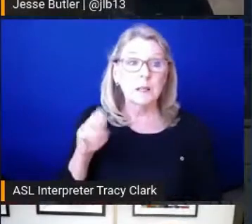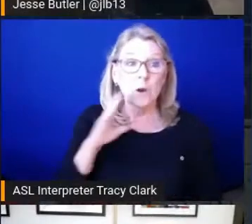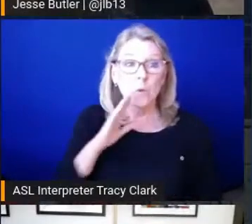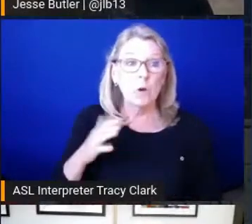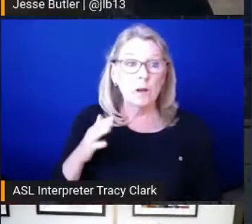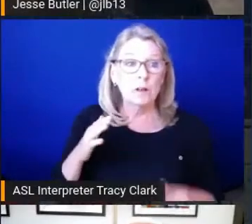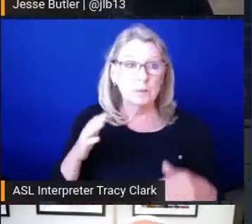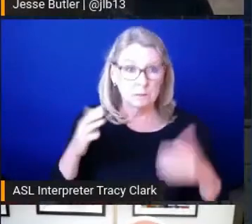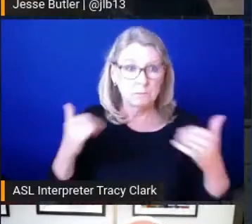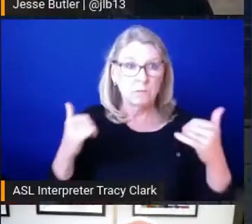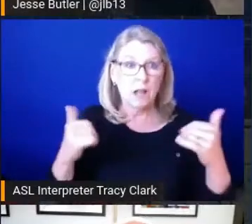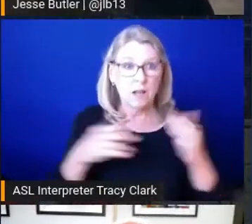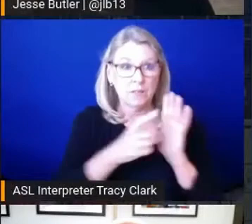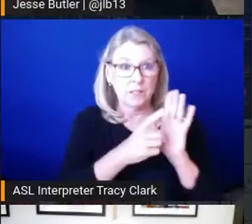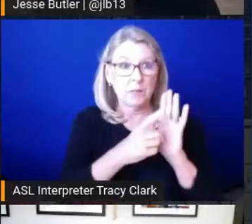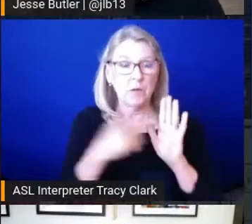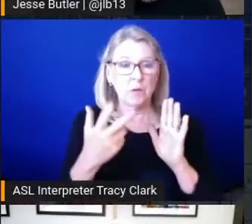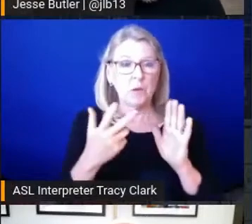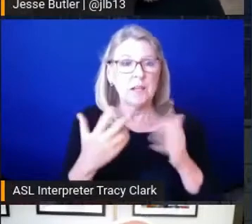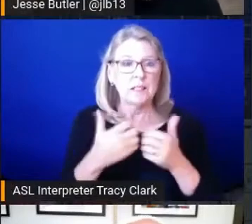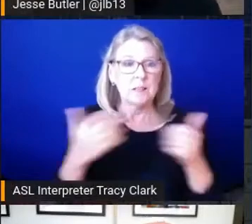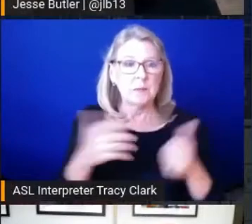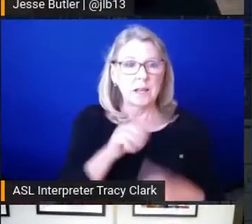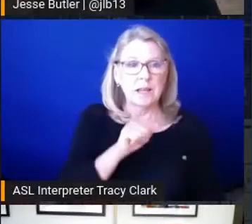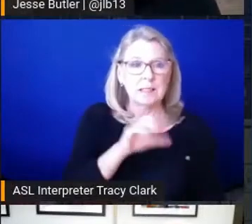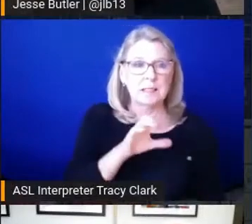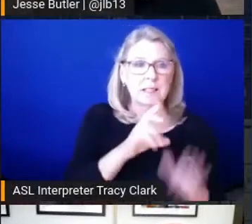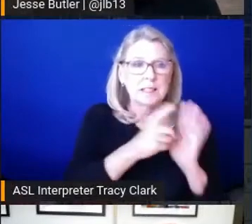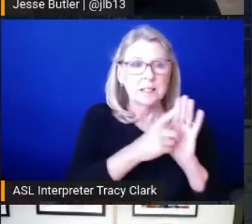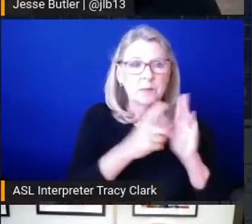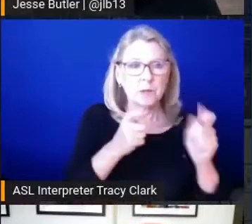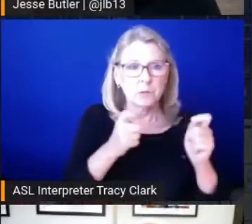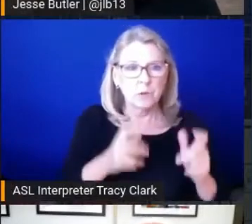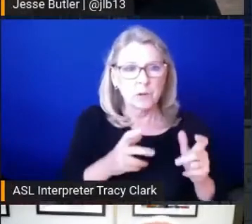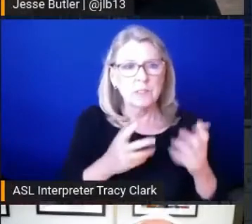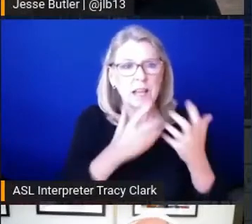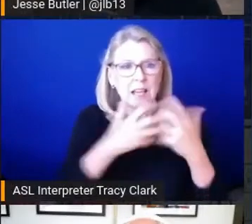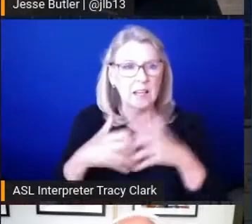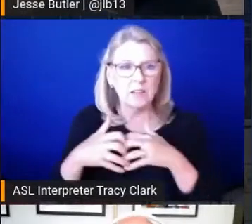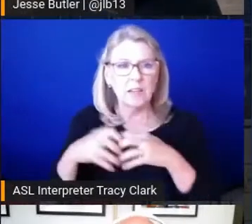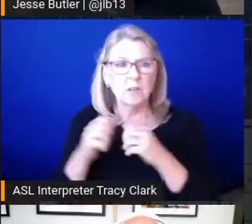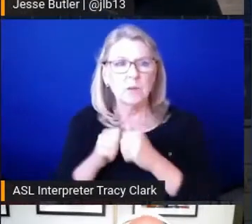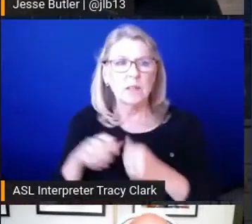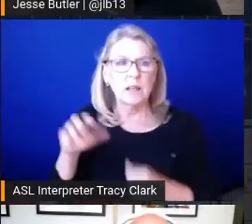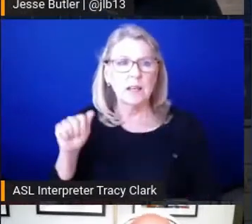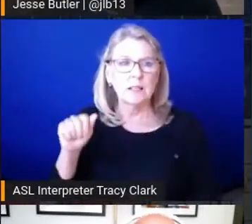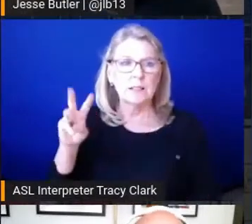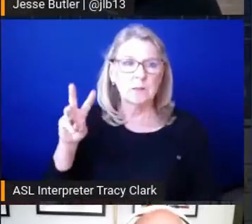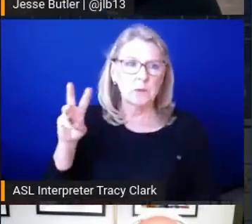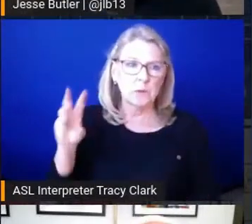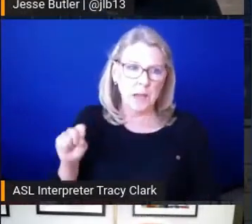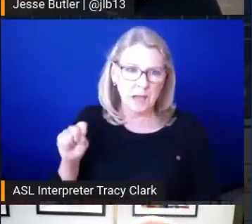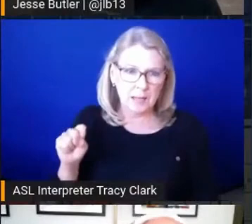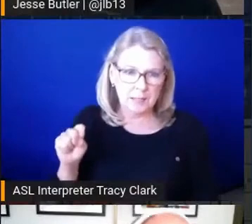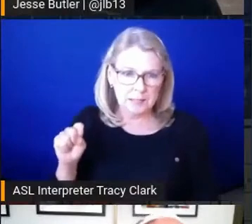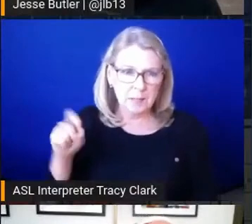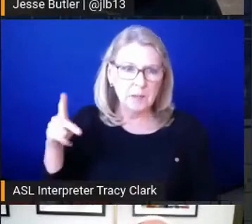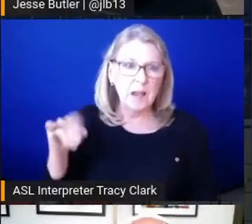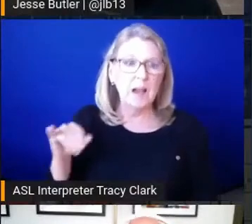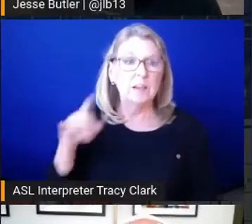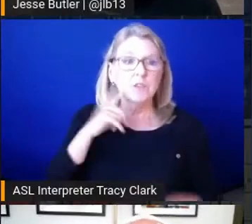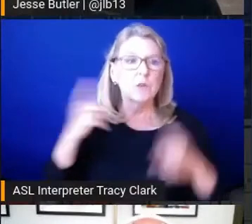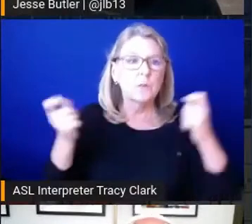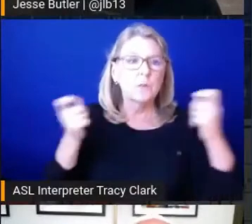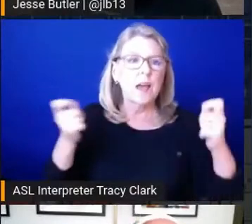ACK controllers doing their magic and communicating with AWS APIs to manage the lifecycle of AWS resources. So